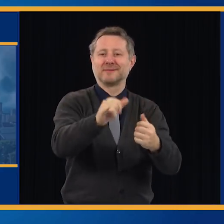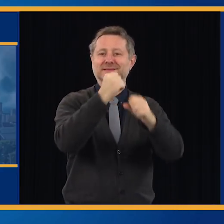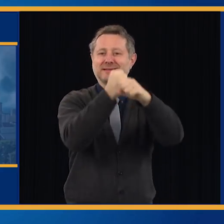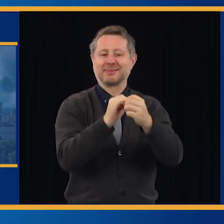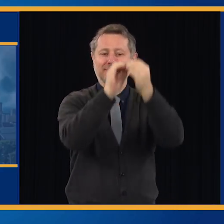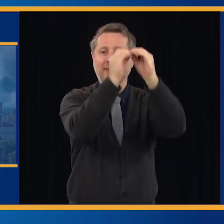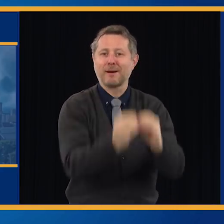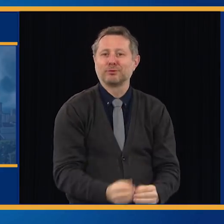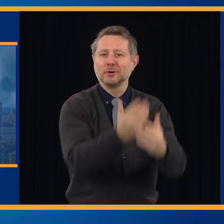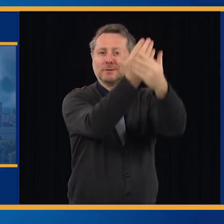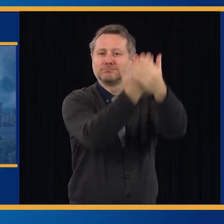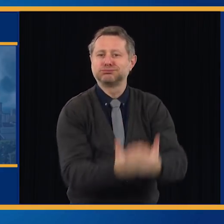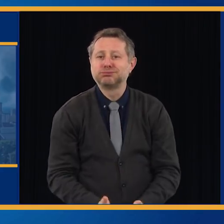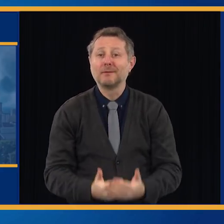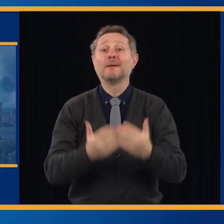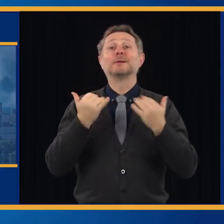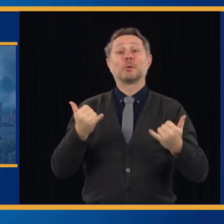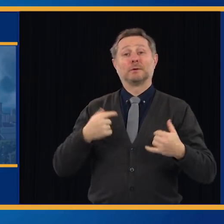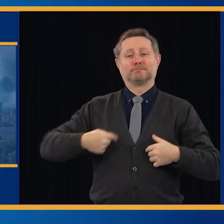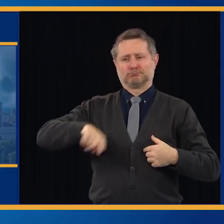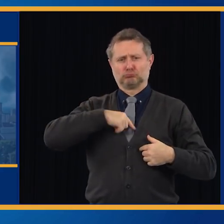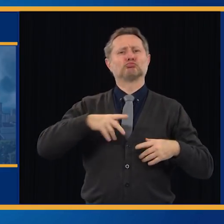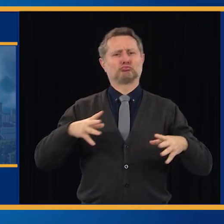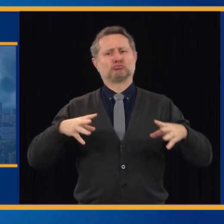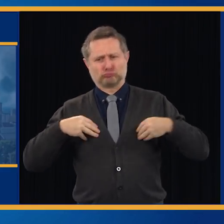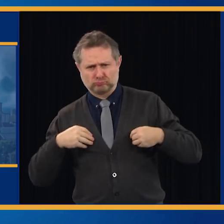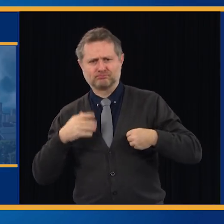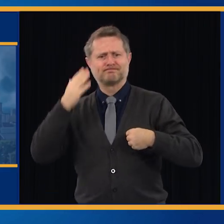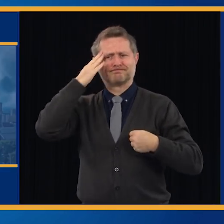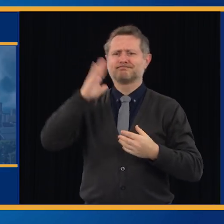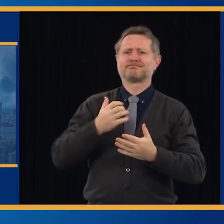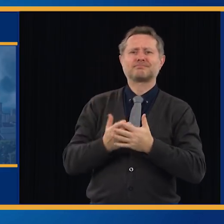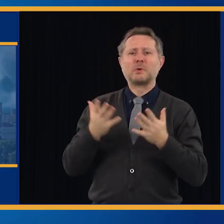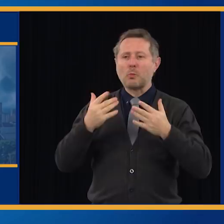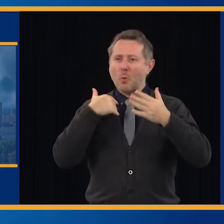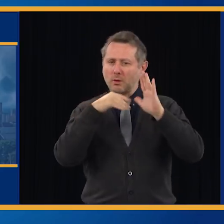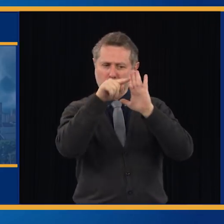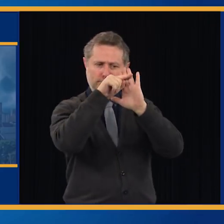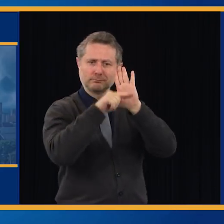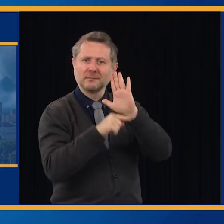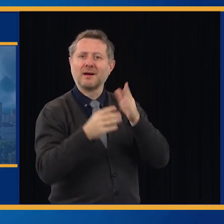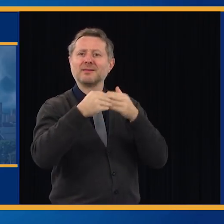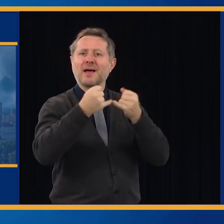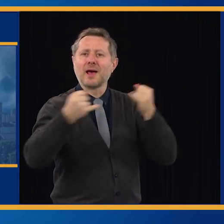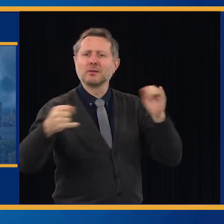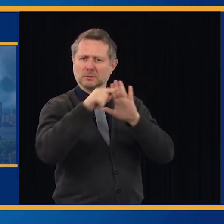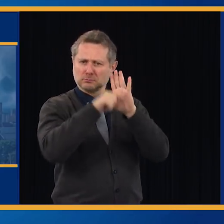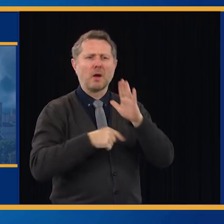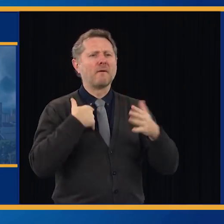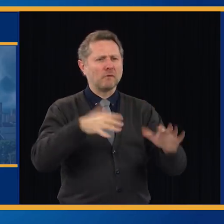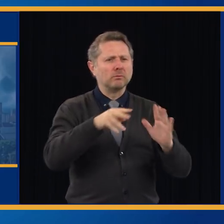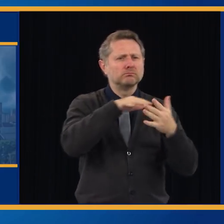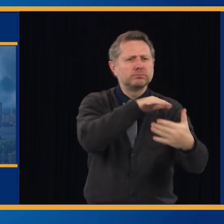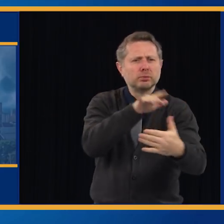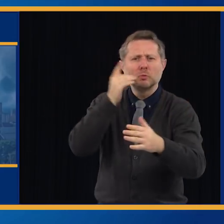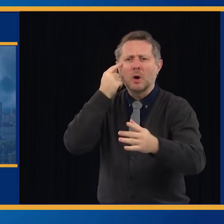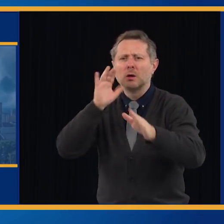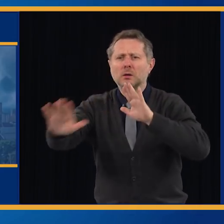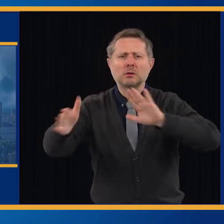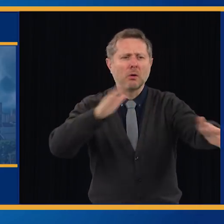we're adopting a set of rules, a set of guidelines. We've studied reopening plans all around the